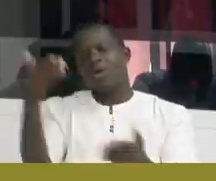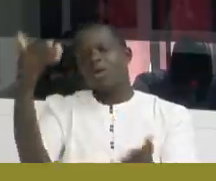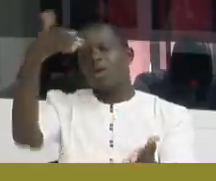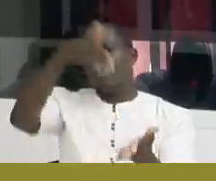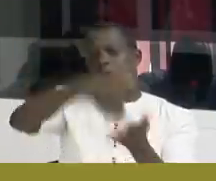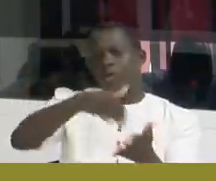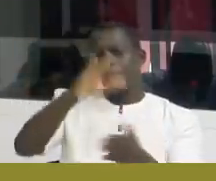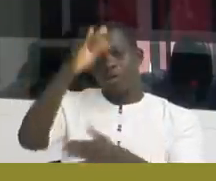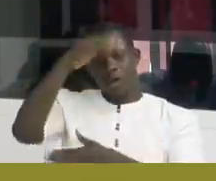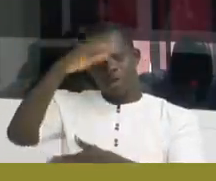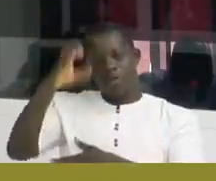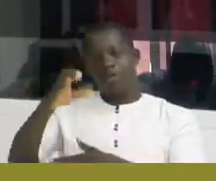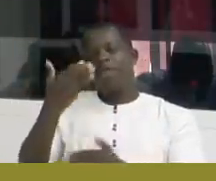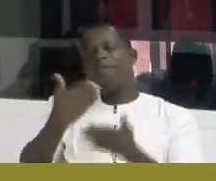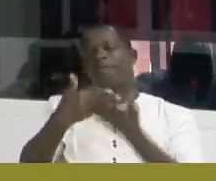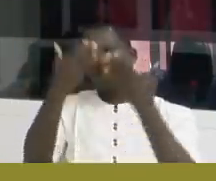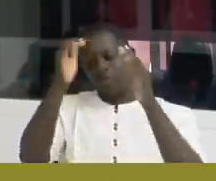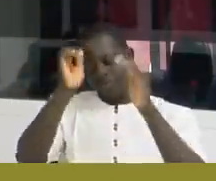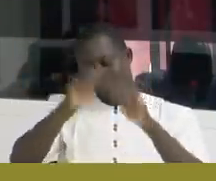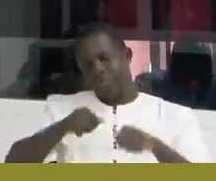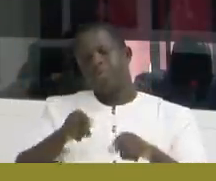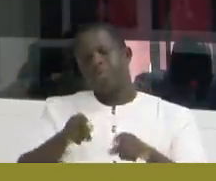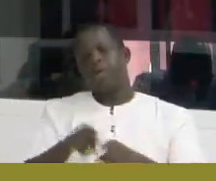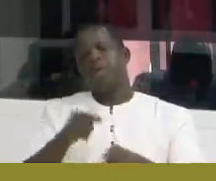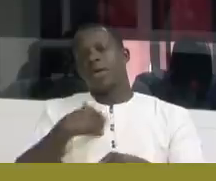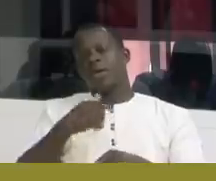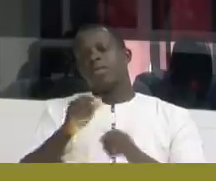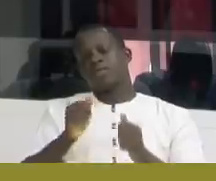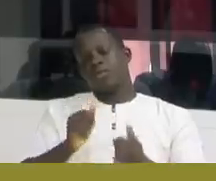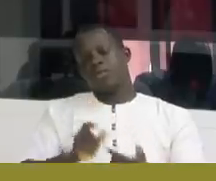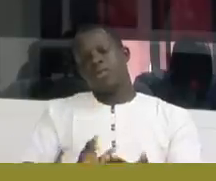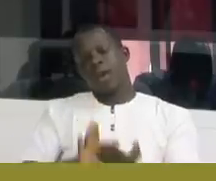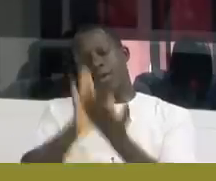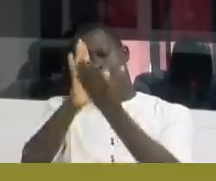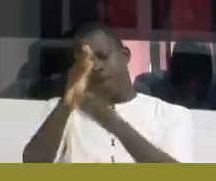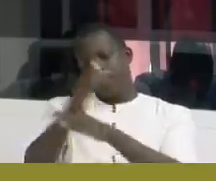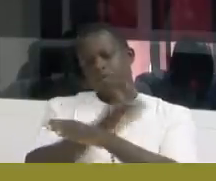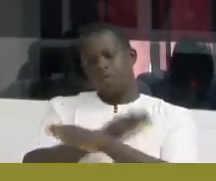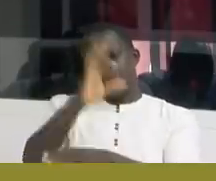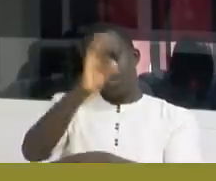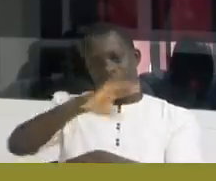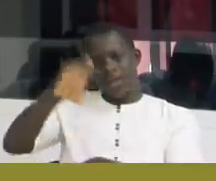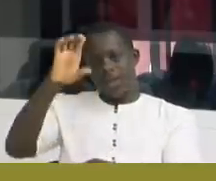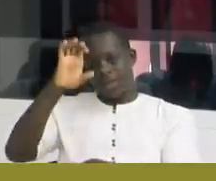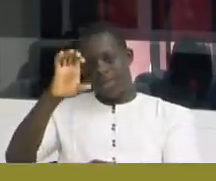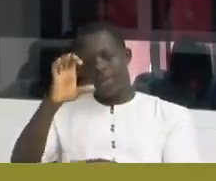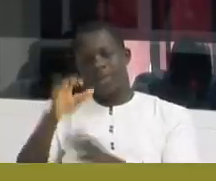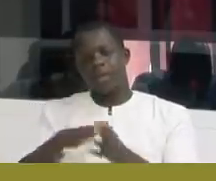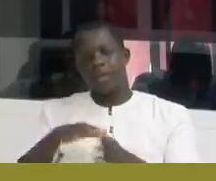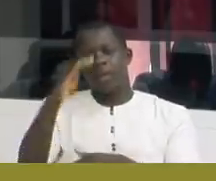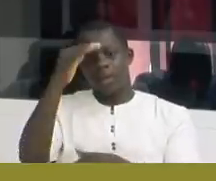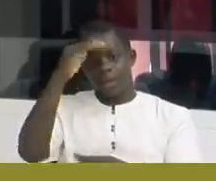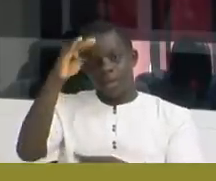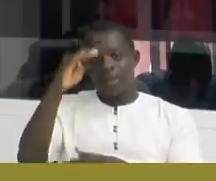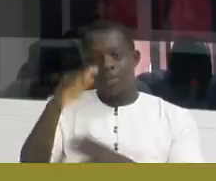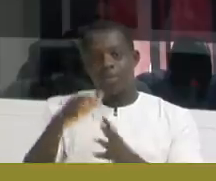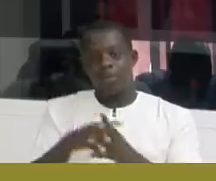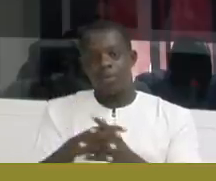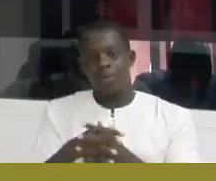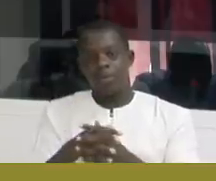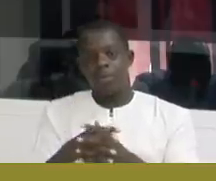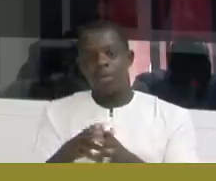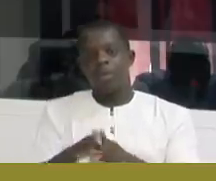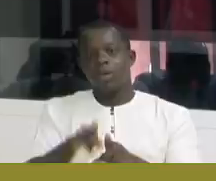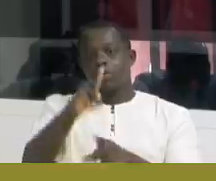commission sits, and then I will gladly appear. thank you. You are available